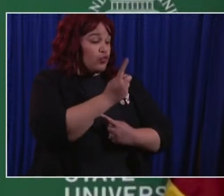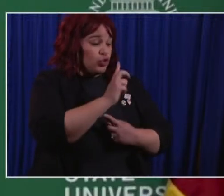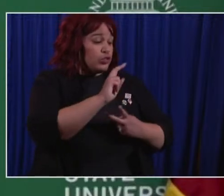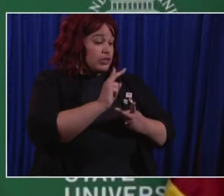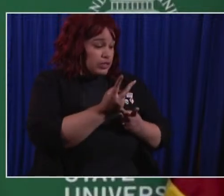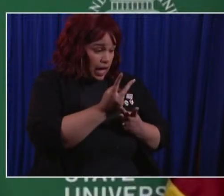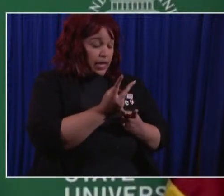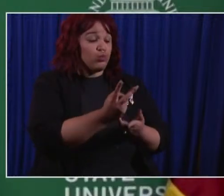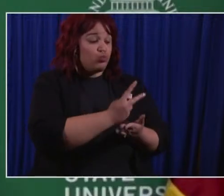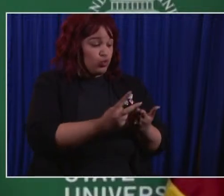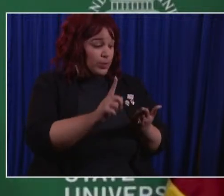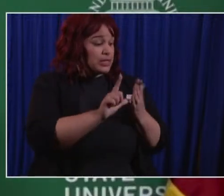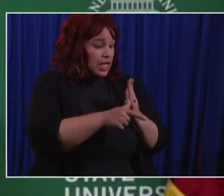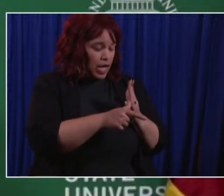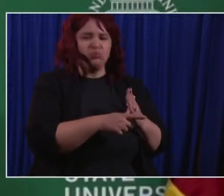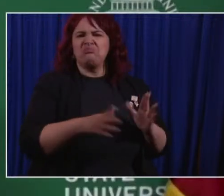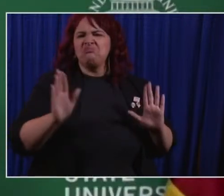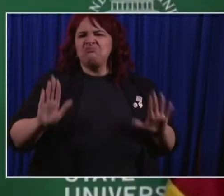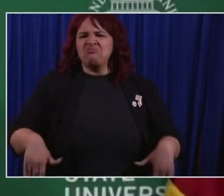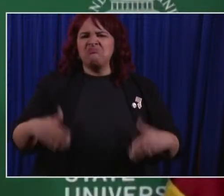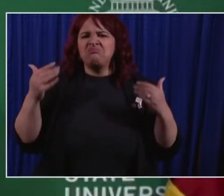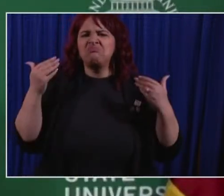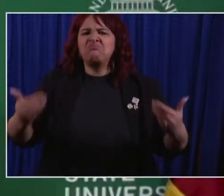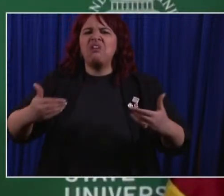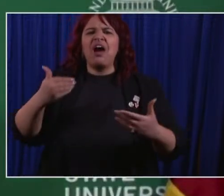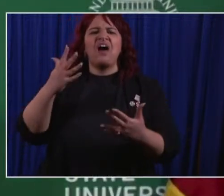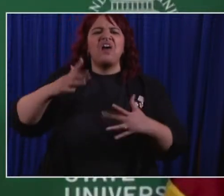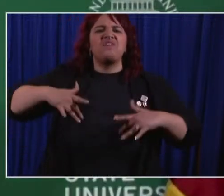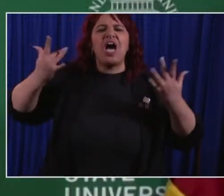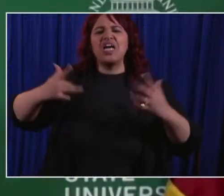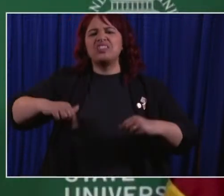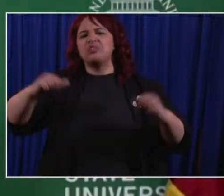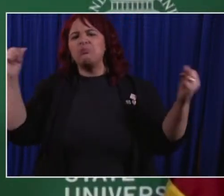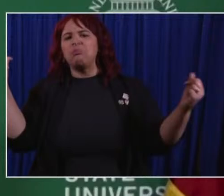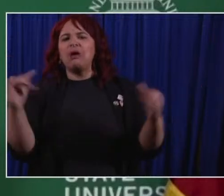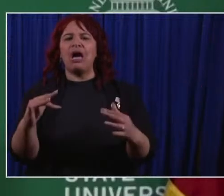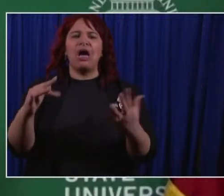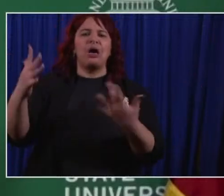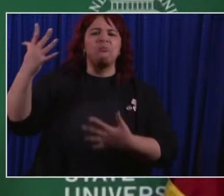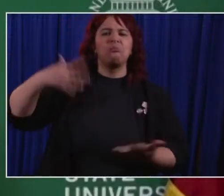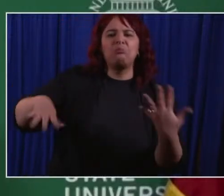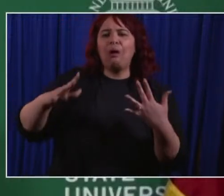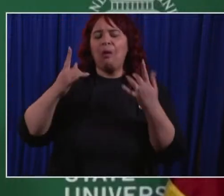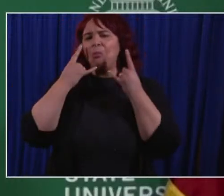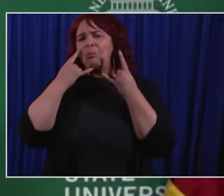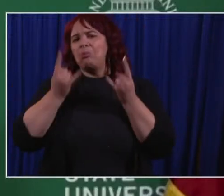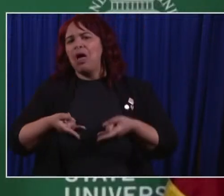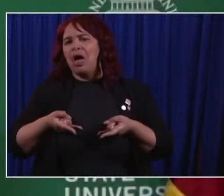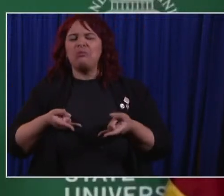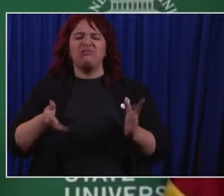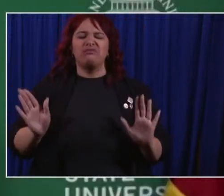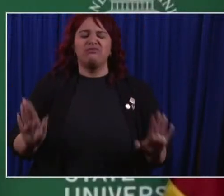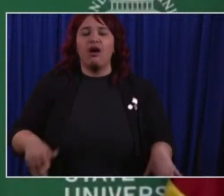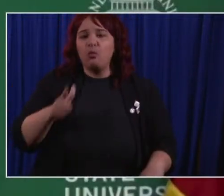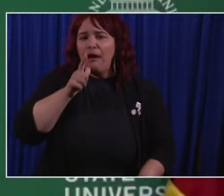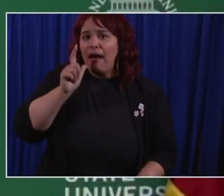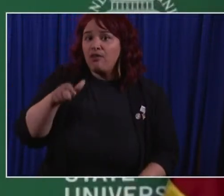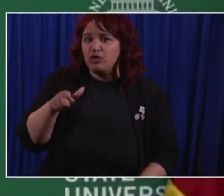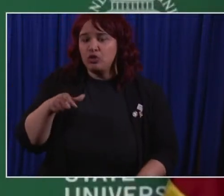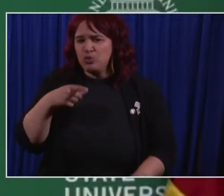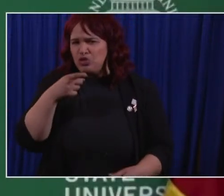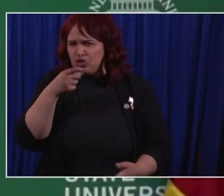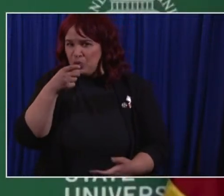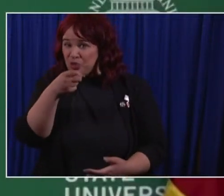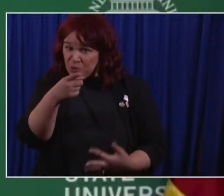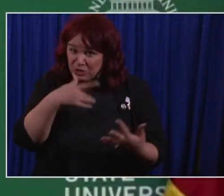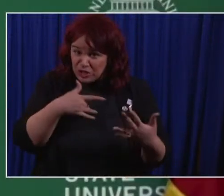What concerns do you have that more people are just going to stop wearing a mask whether they're vaccinated or not? Yeah, Kevin, I didn't read it that way,